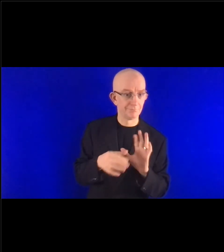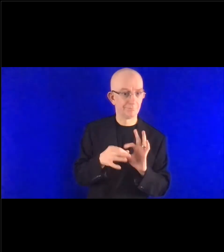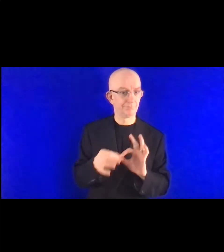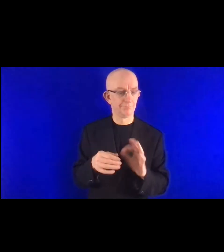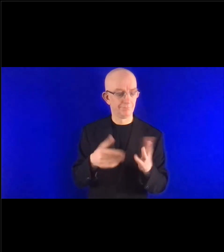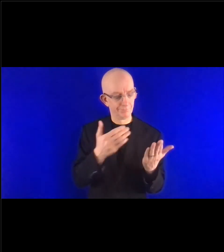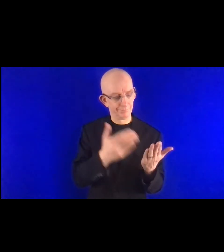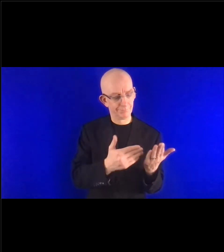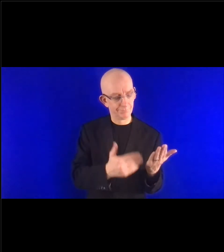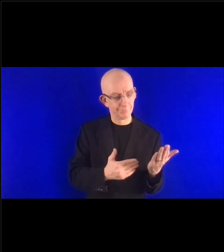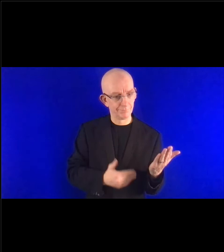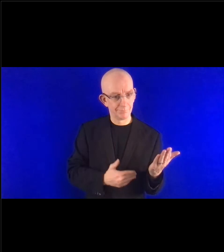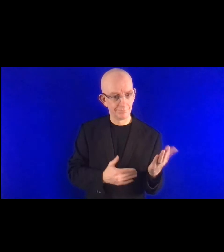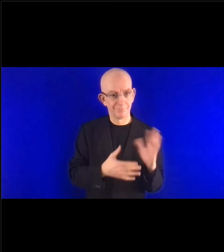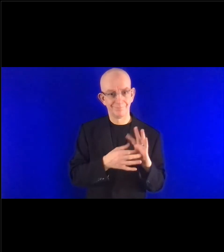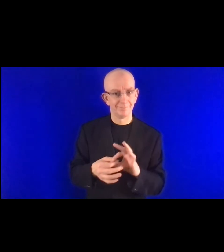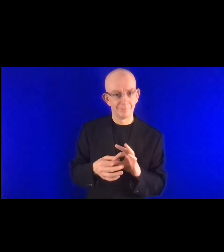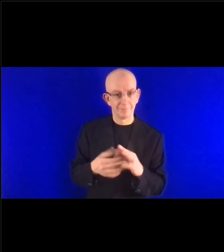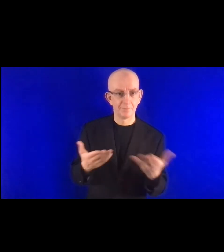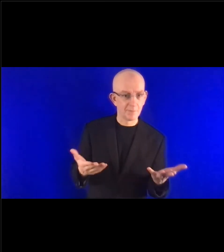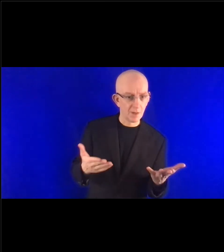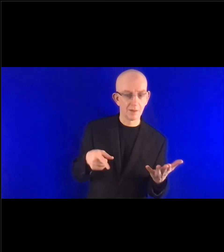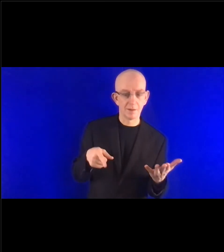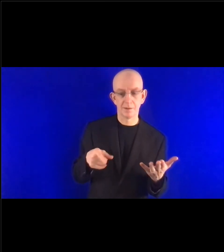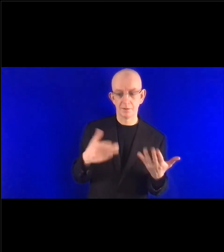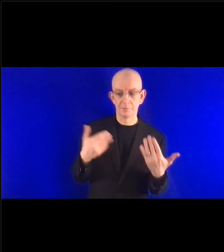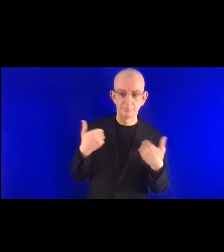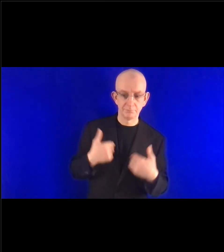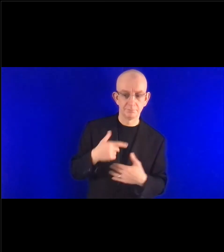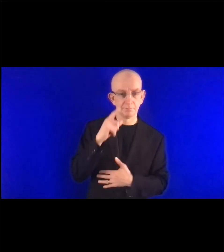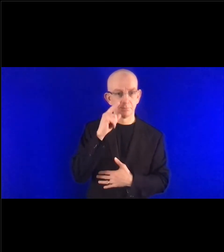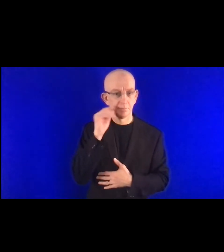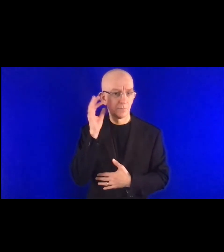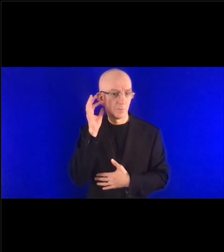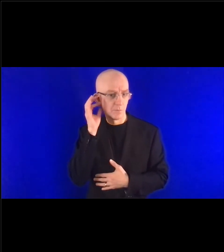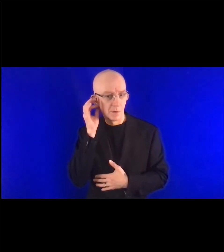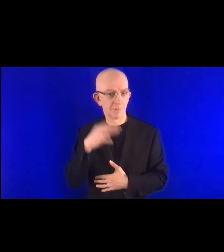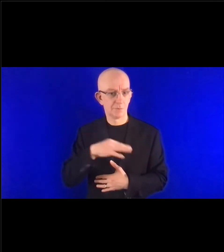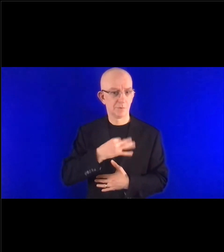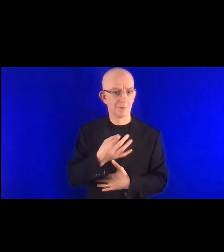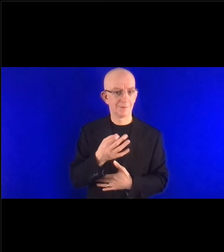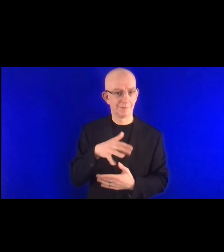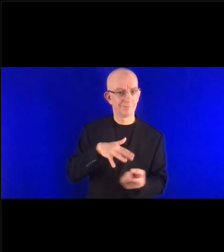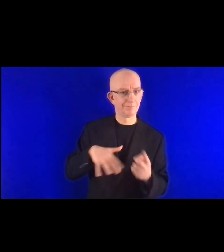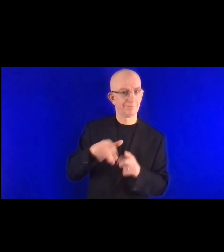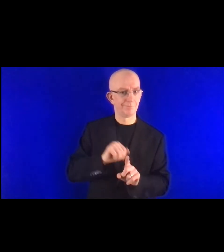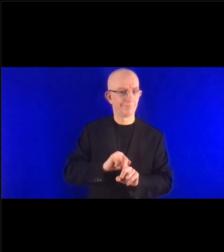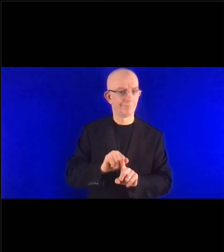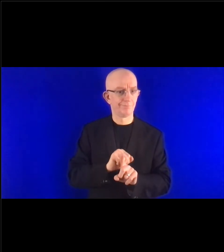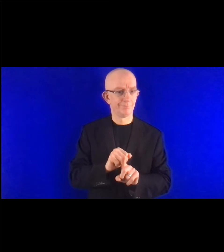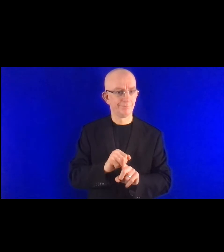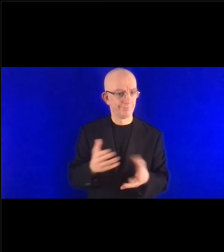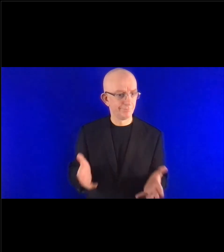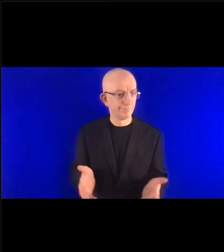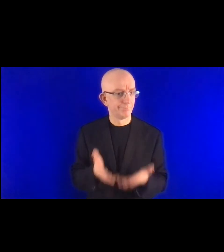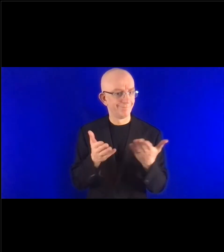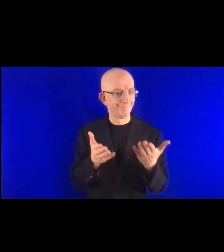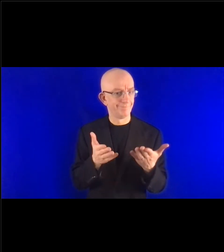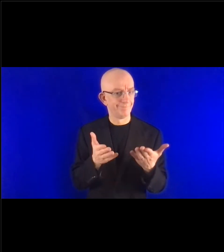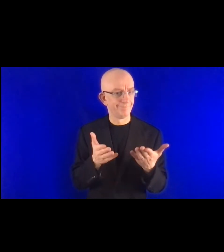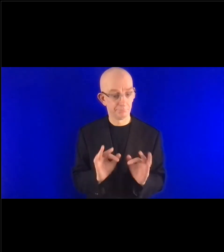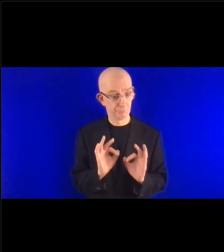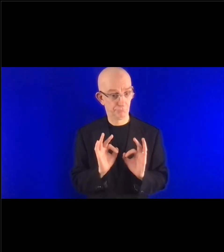Fortunately, this recommendation comes in at the right time because the government has already